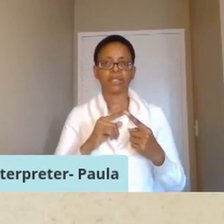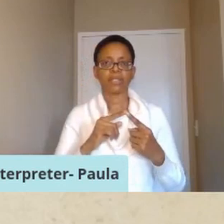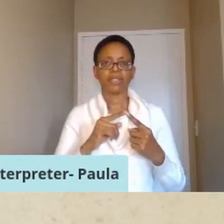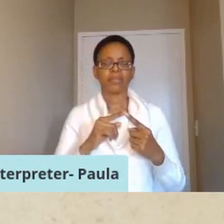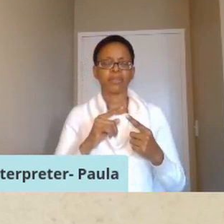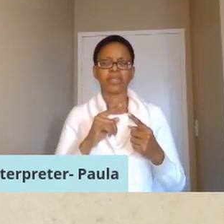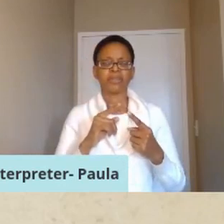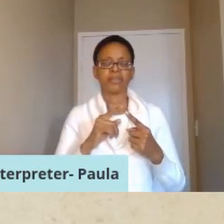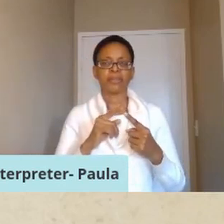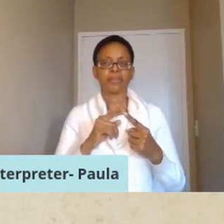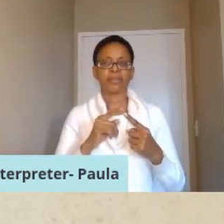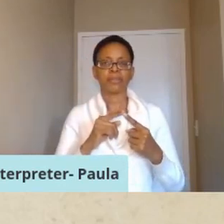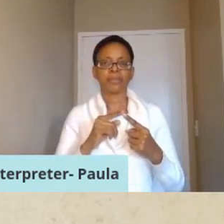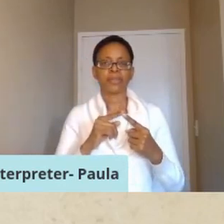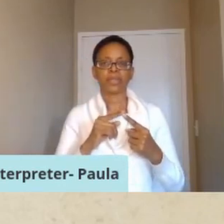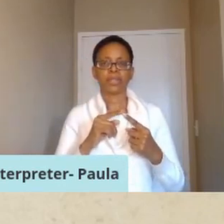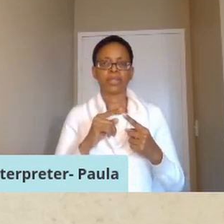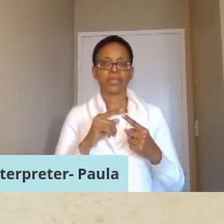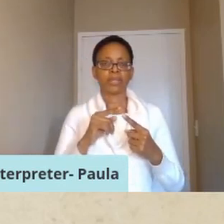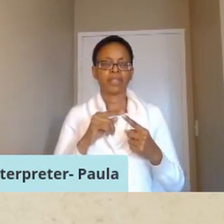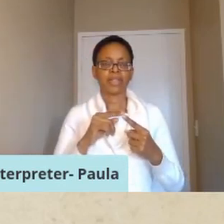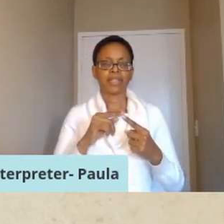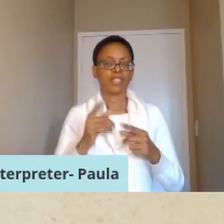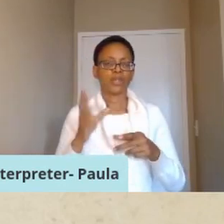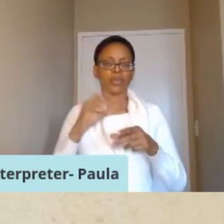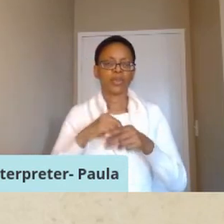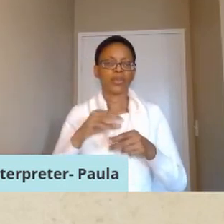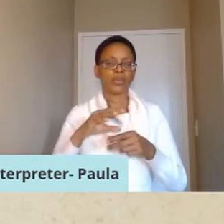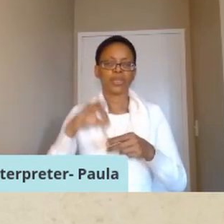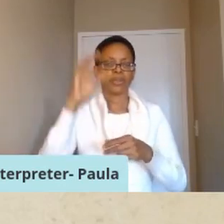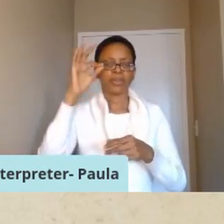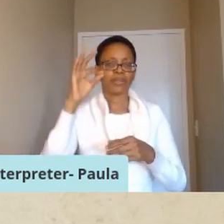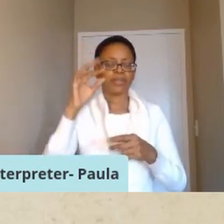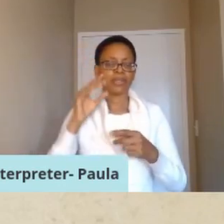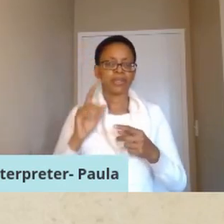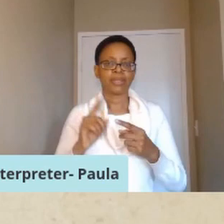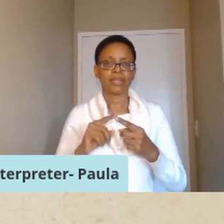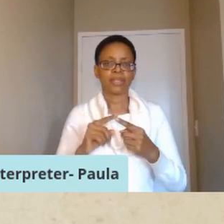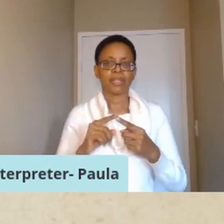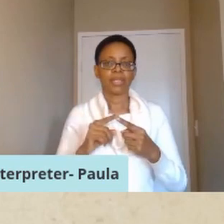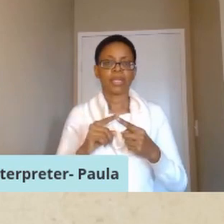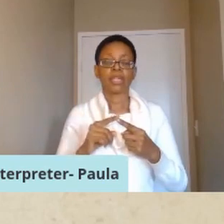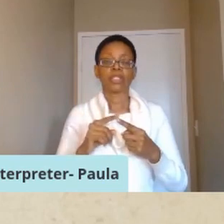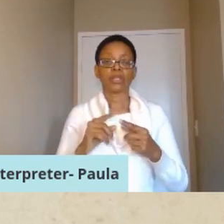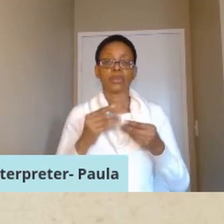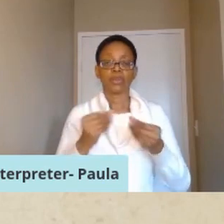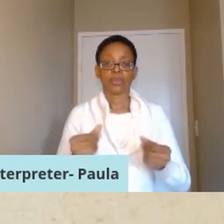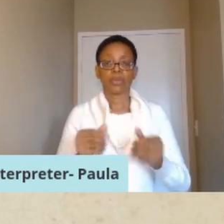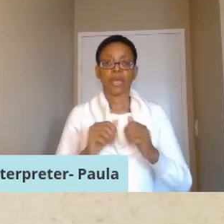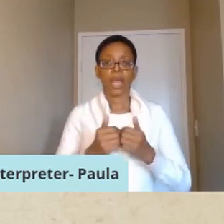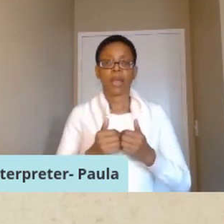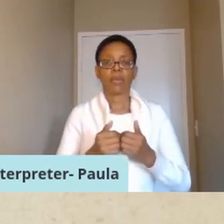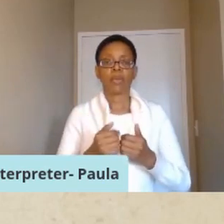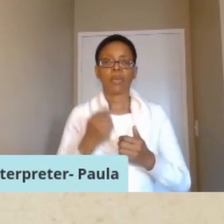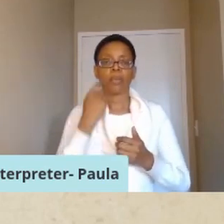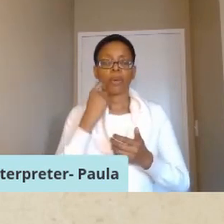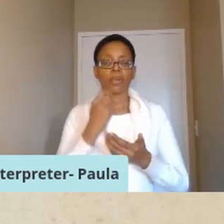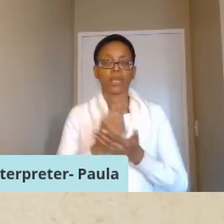that the cause is metaphysical forces. Therefore, they use medication and modern therapy